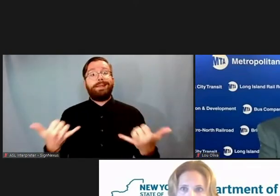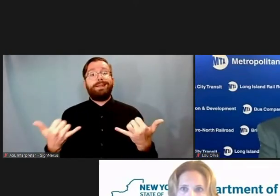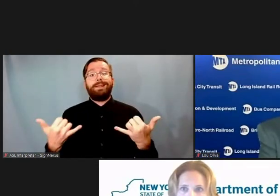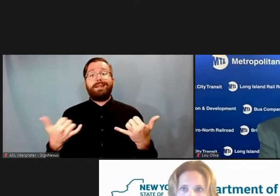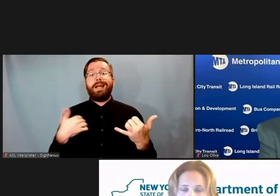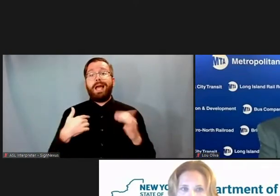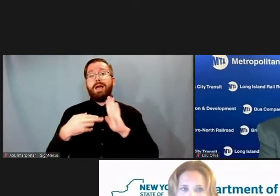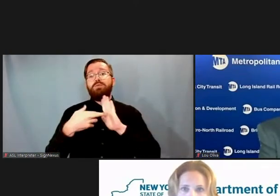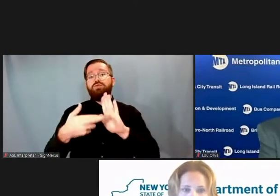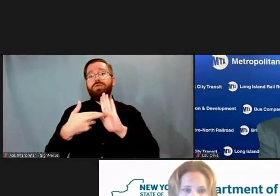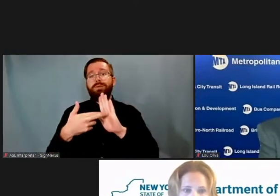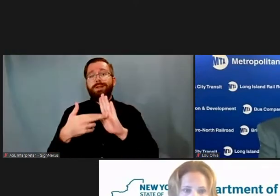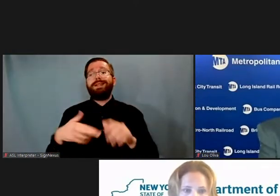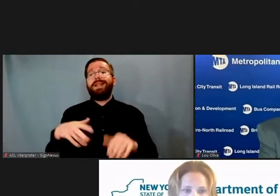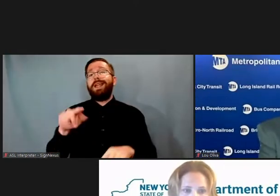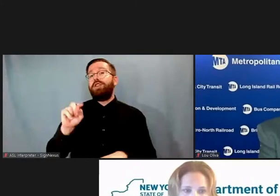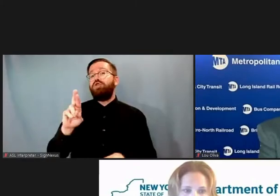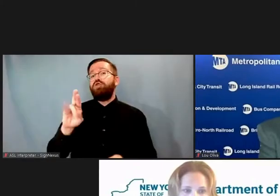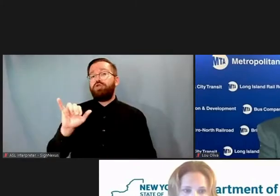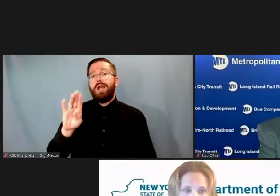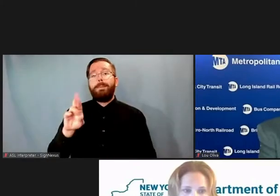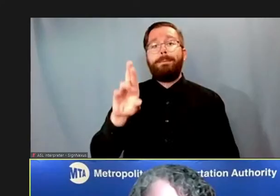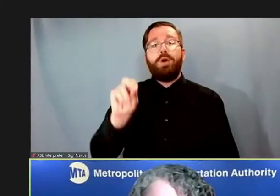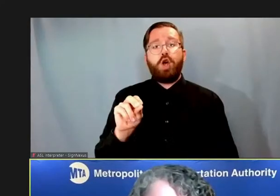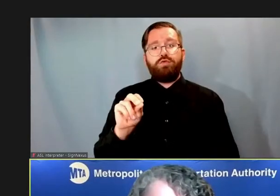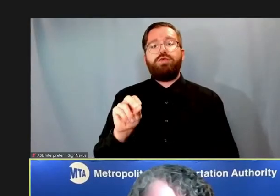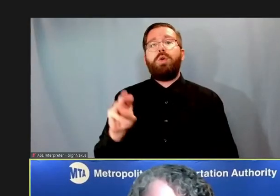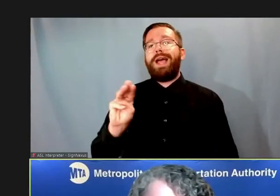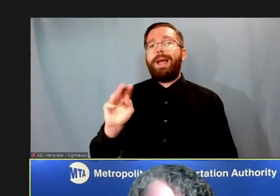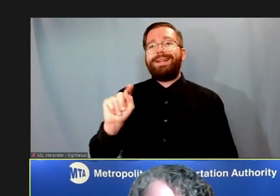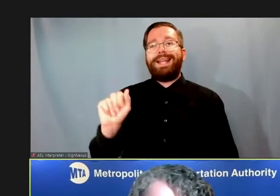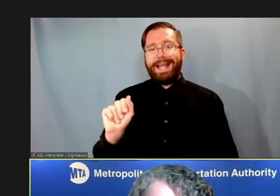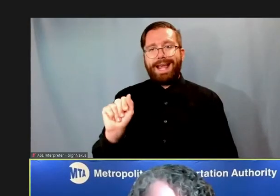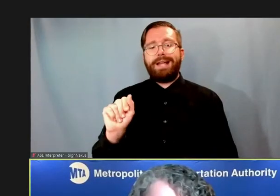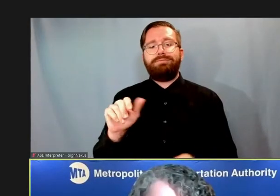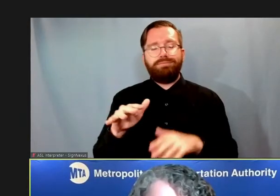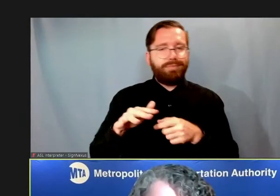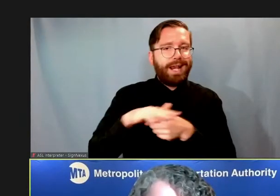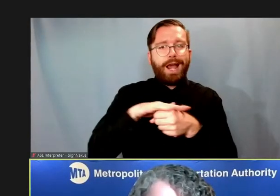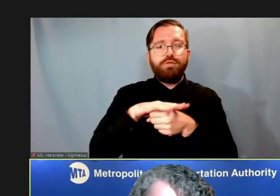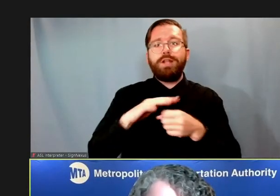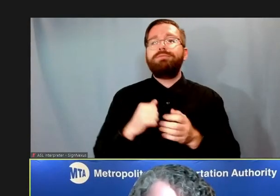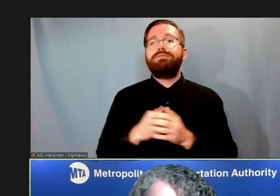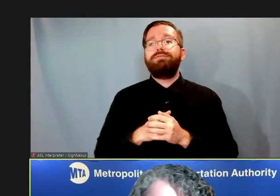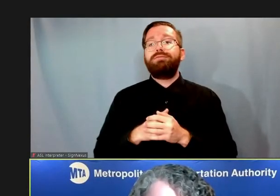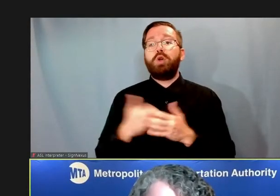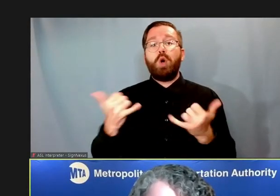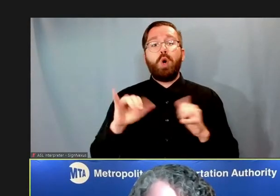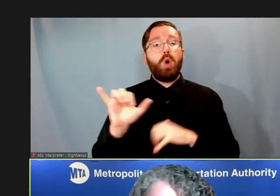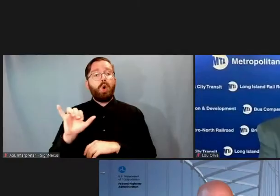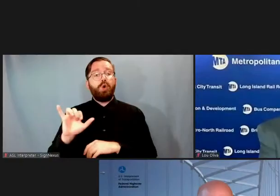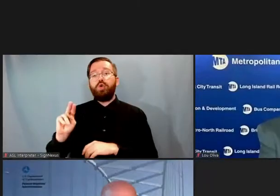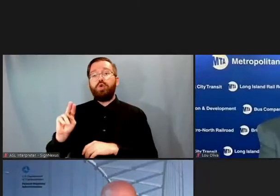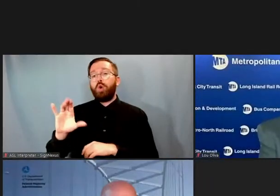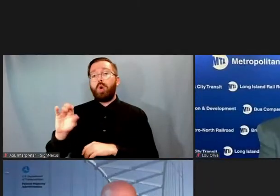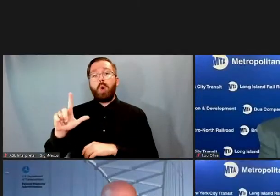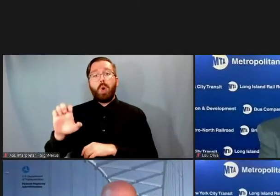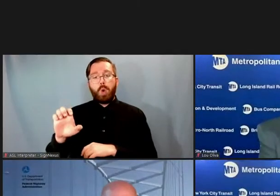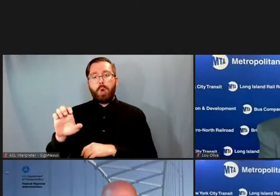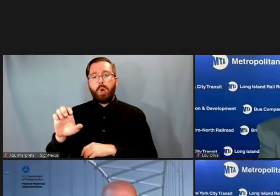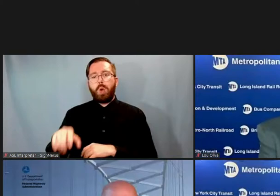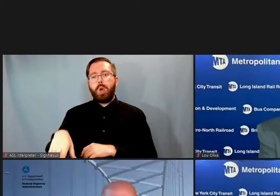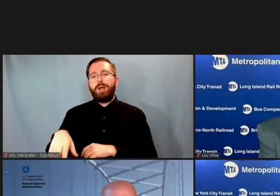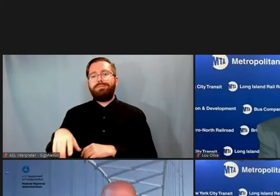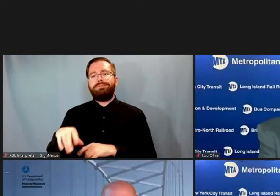bridge and tunnel authority and mta more broadly and i'm joined by nicola angel vice president of triboro bridge and tunnel authority and other